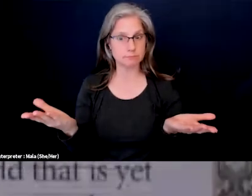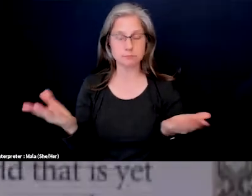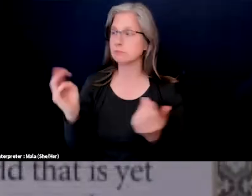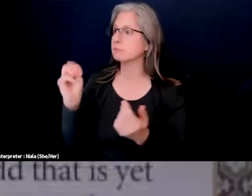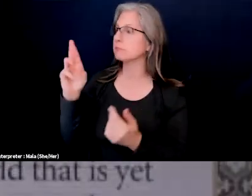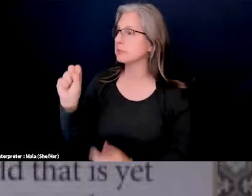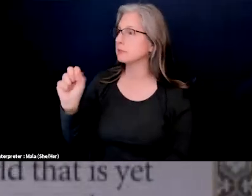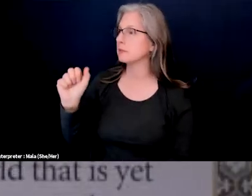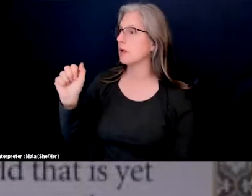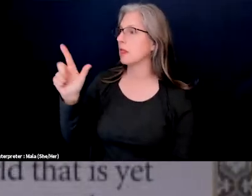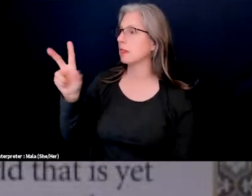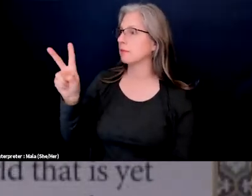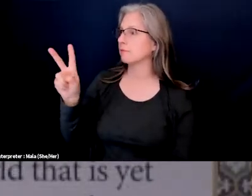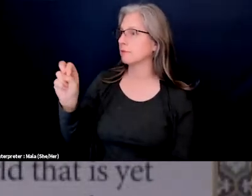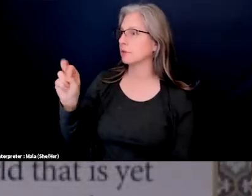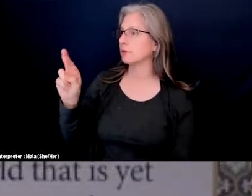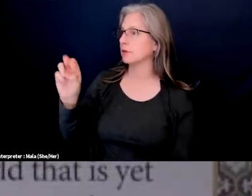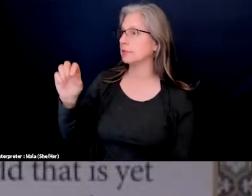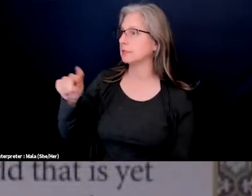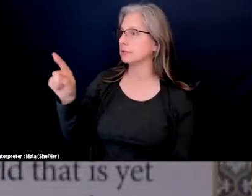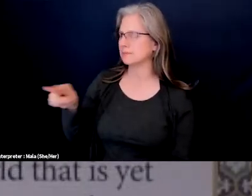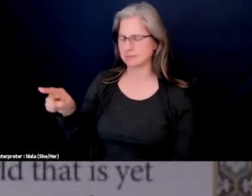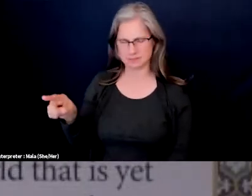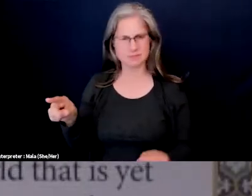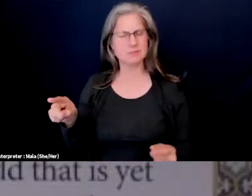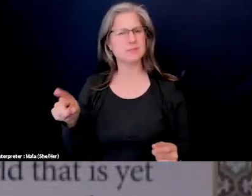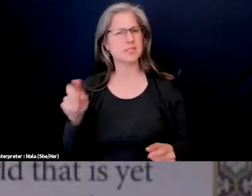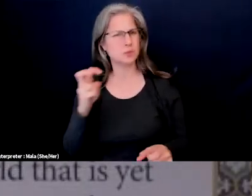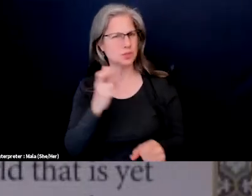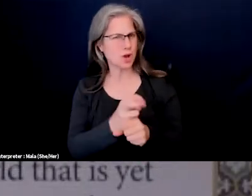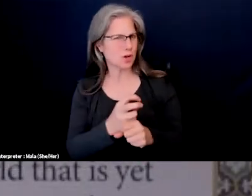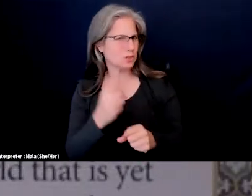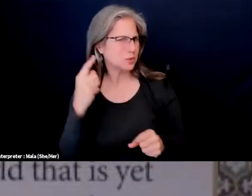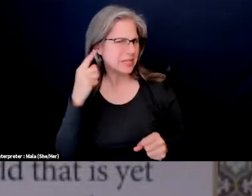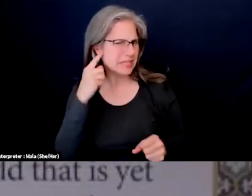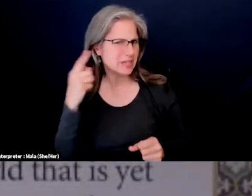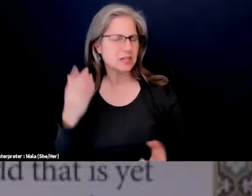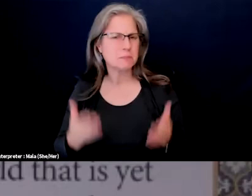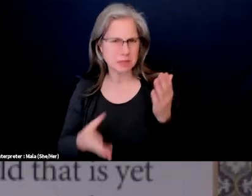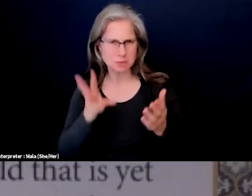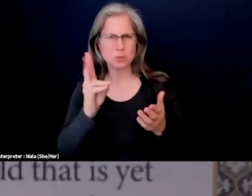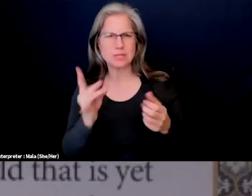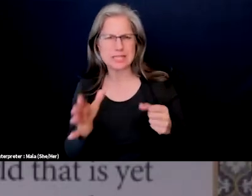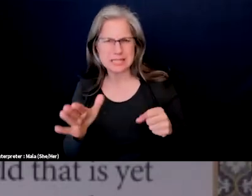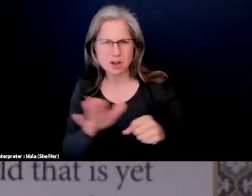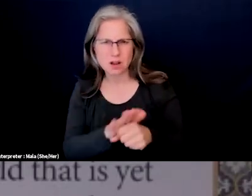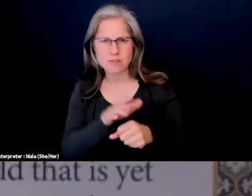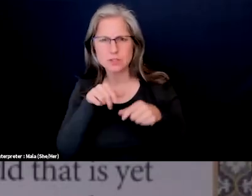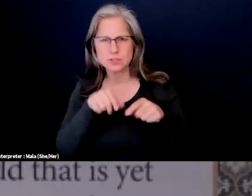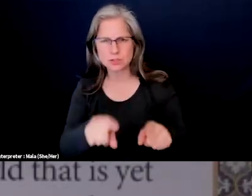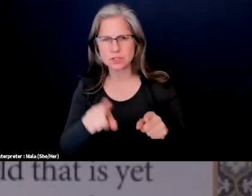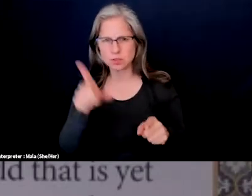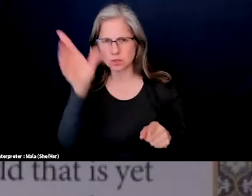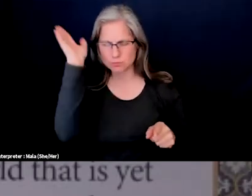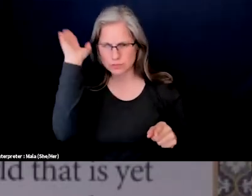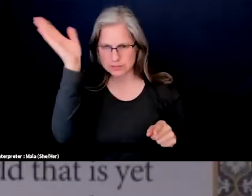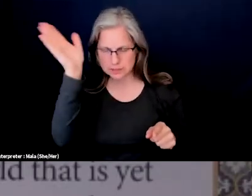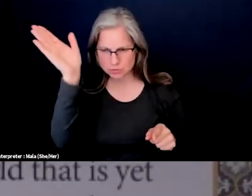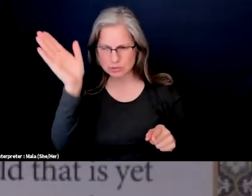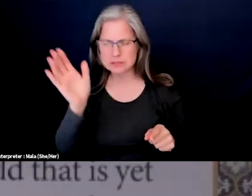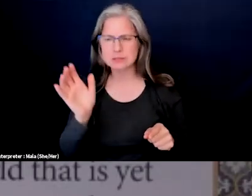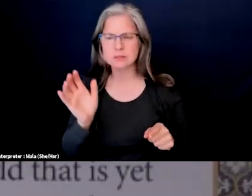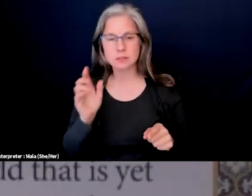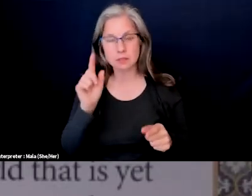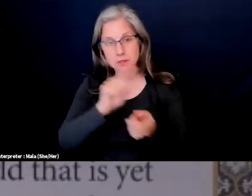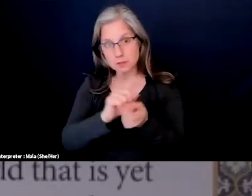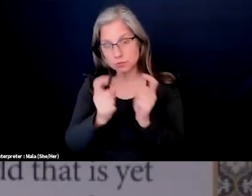Alvarez. It was really hard to hear, so maybe you did cover this in your presentation. The